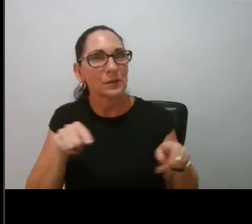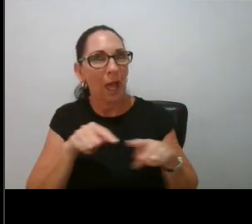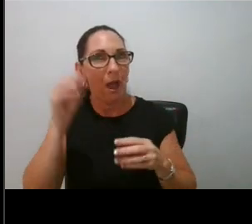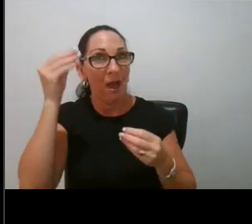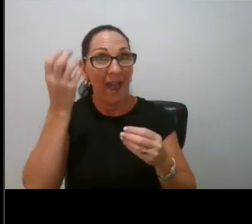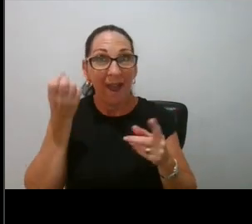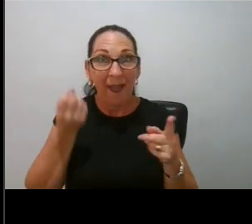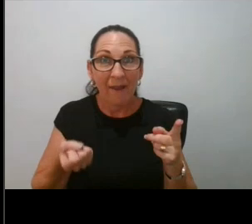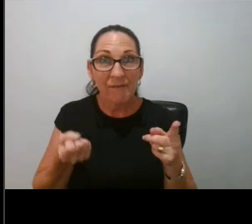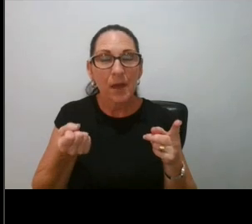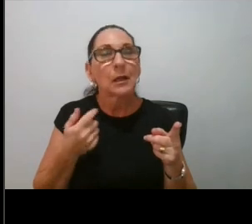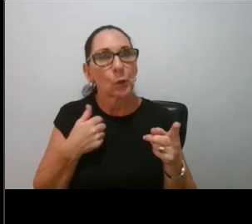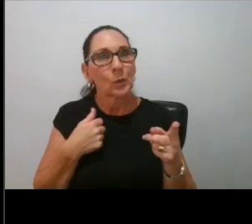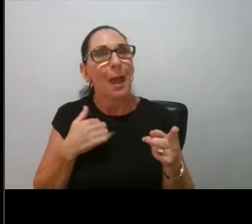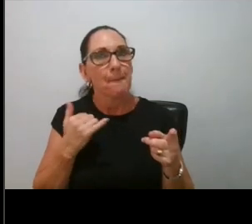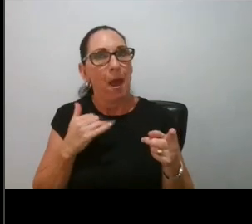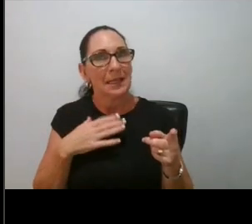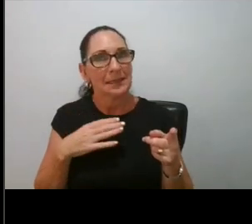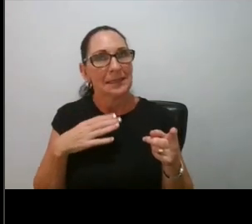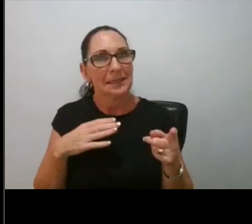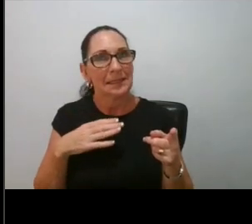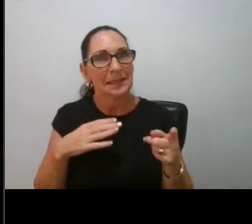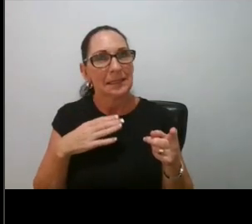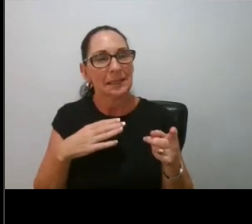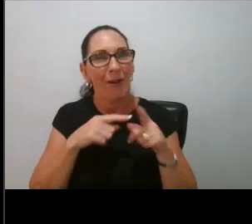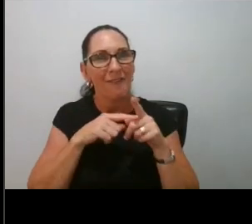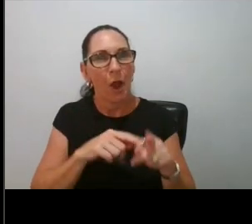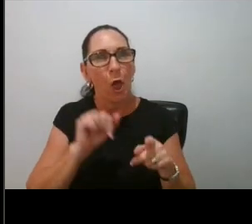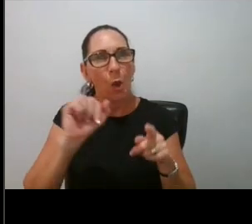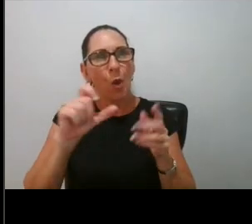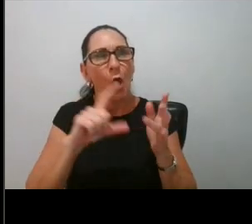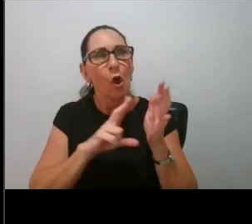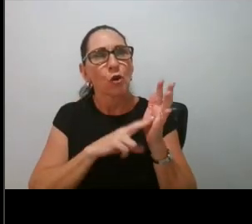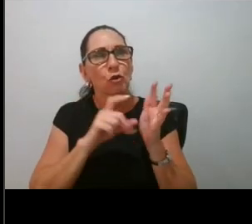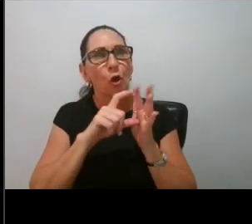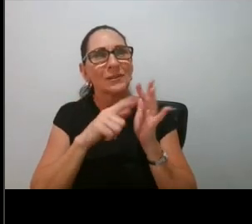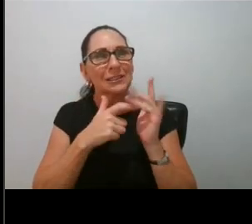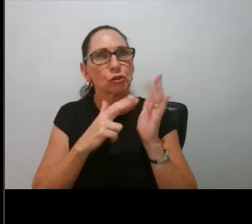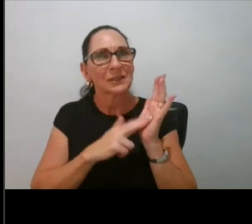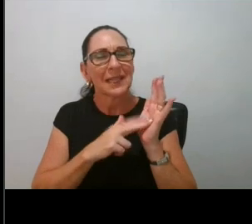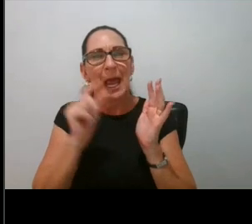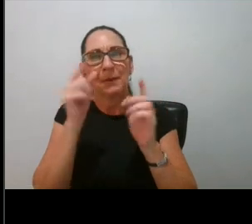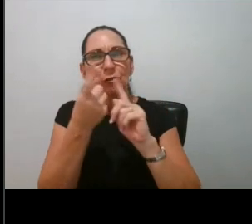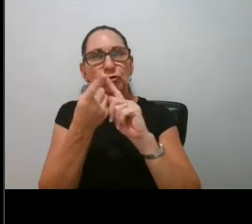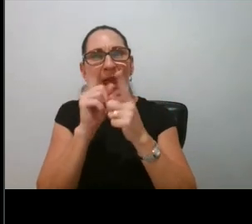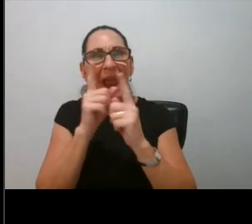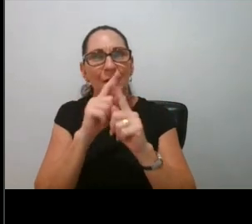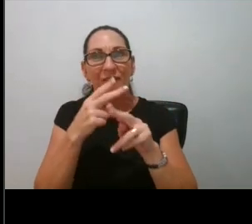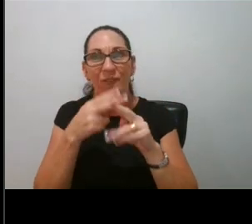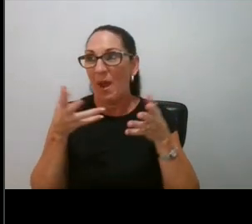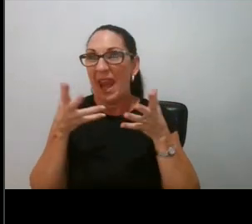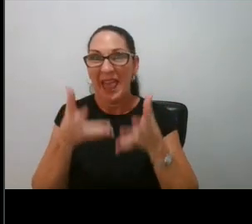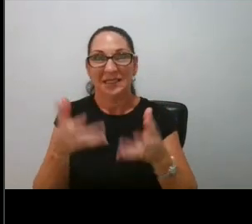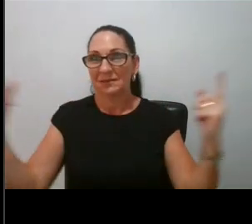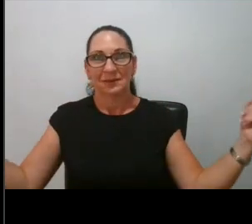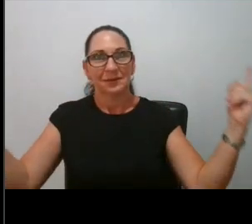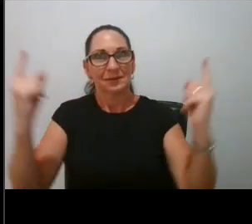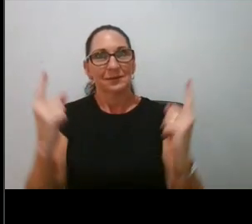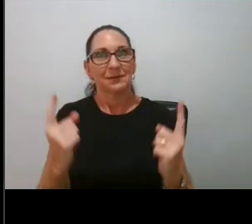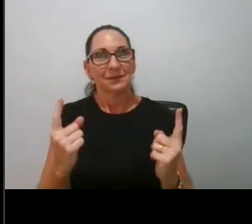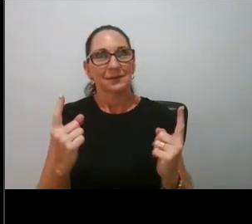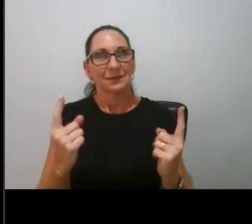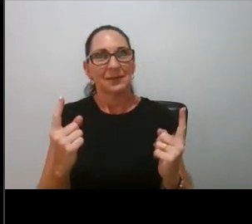we may need to have those conditions varied to allow the parties to meet in a conference process. Otherwise, we'd be facilitating